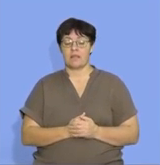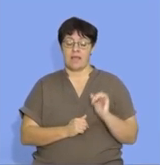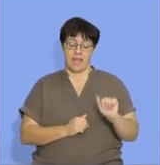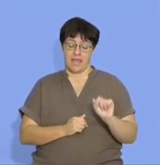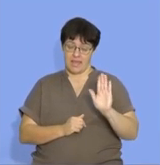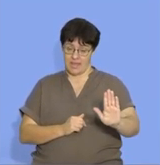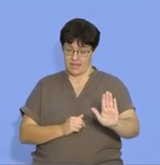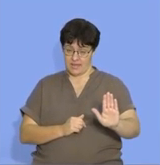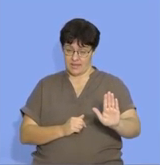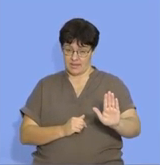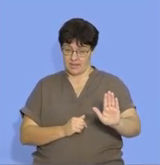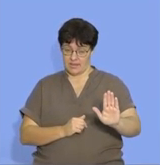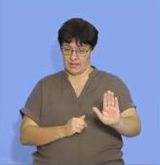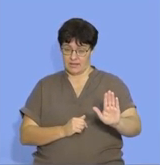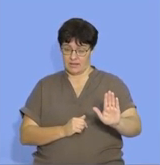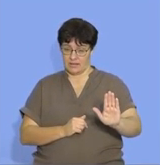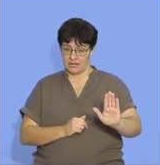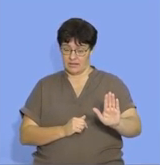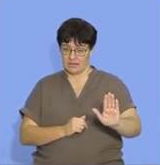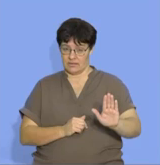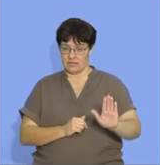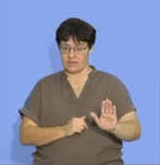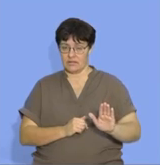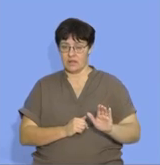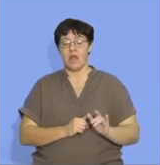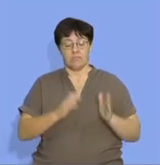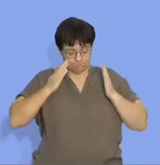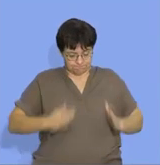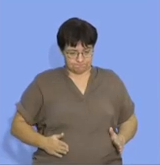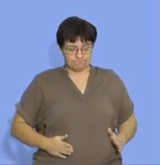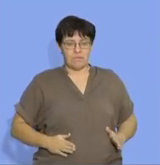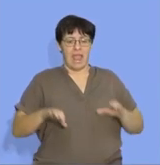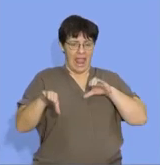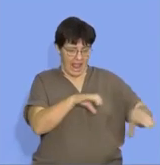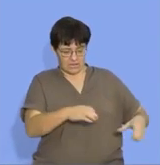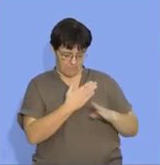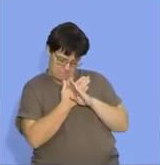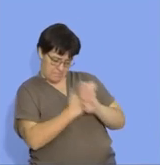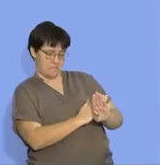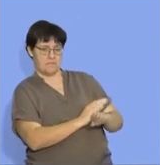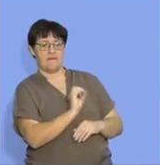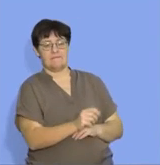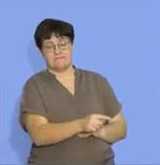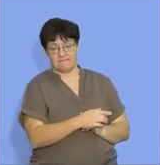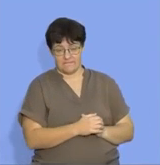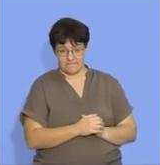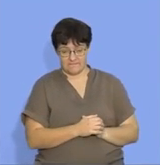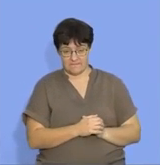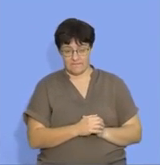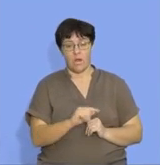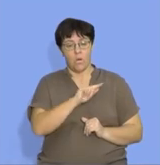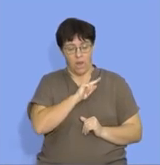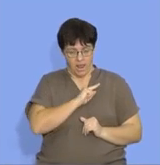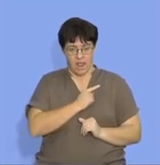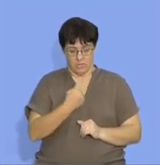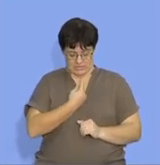A shows active immunity, right? Active immunity is when our